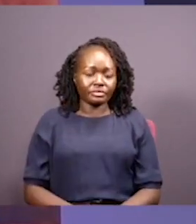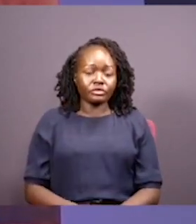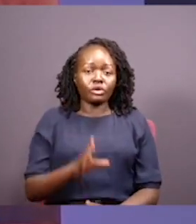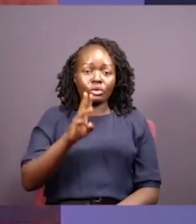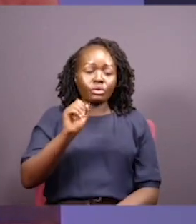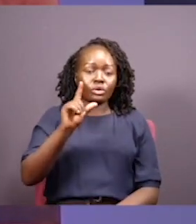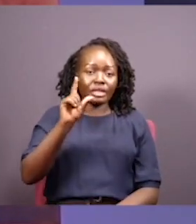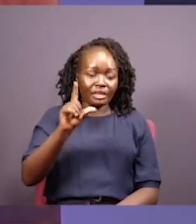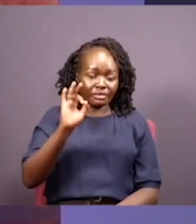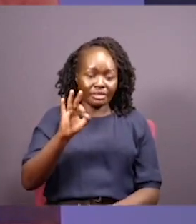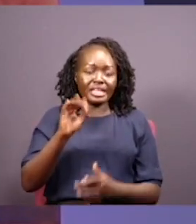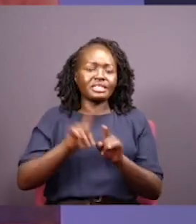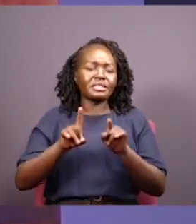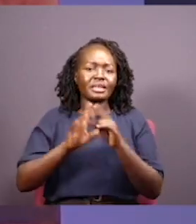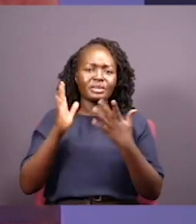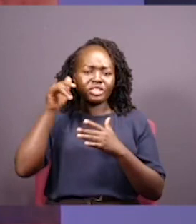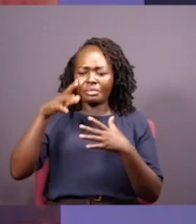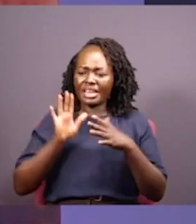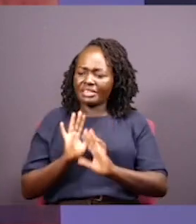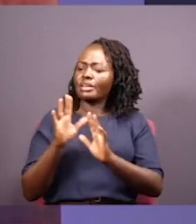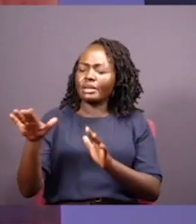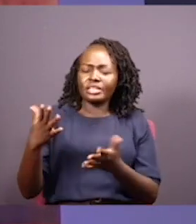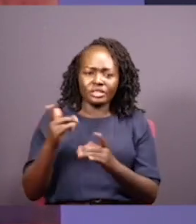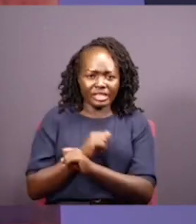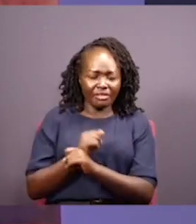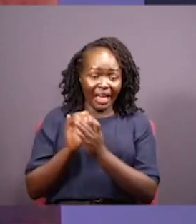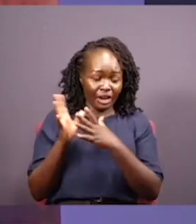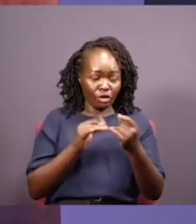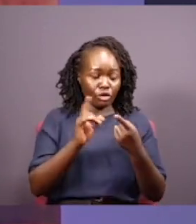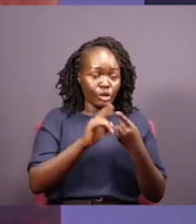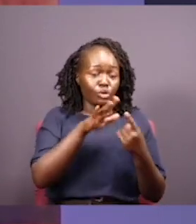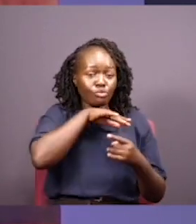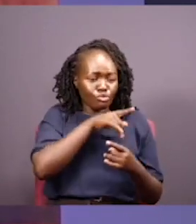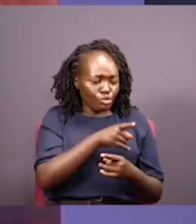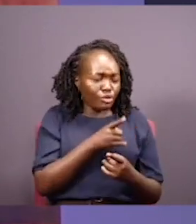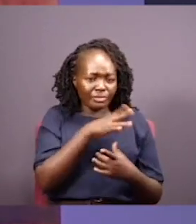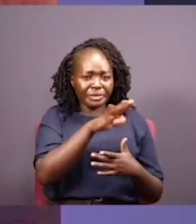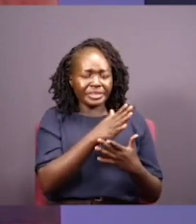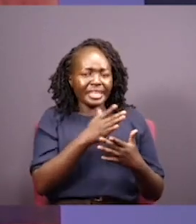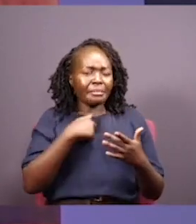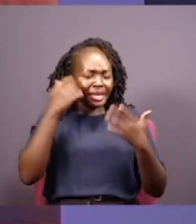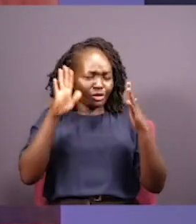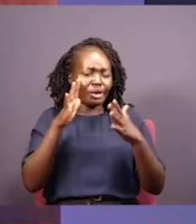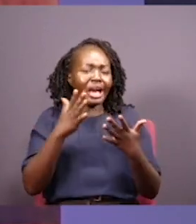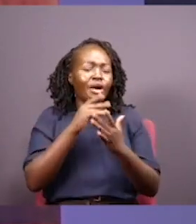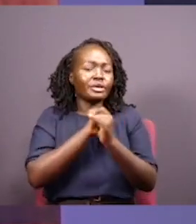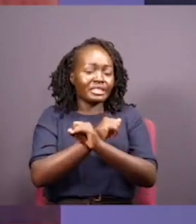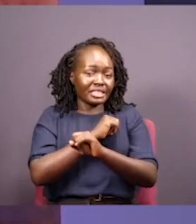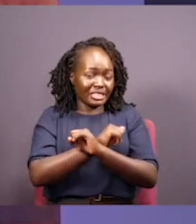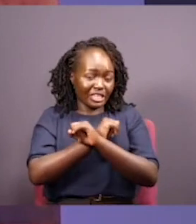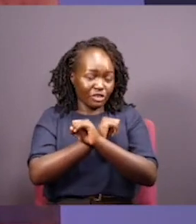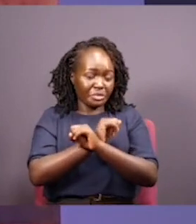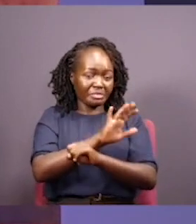sheep pens and going into wolf territory, I wondered how well they were equipped as sheep, how well they